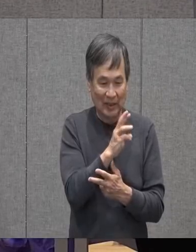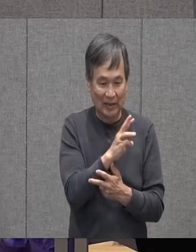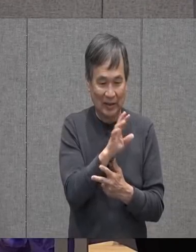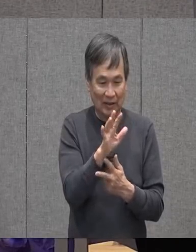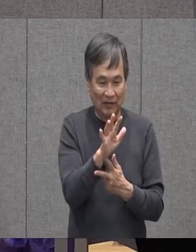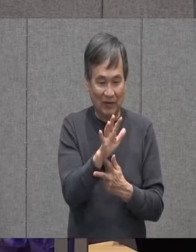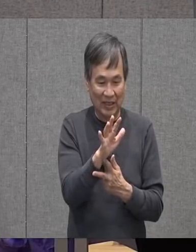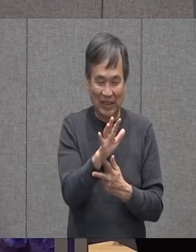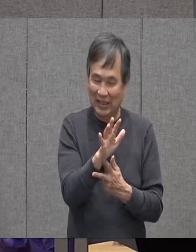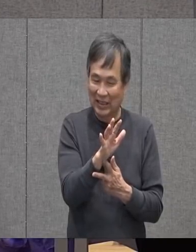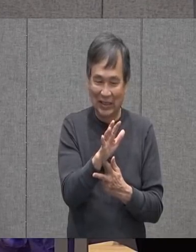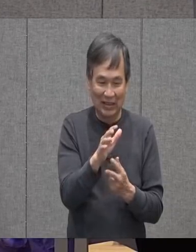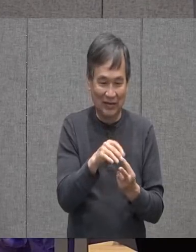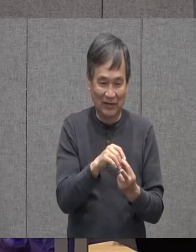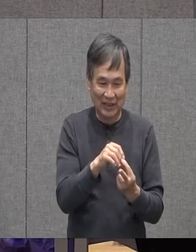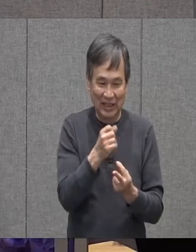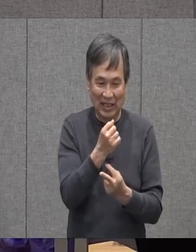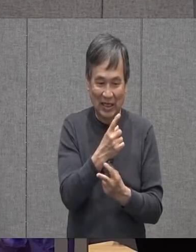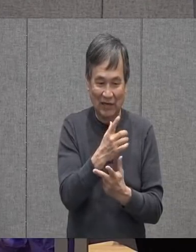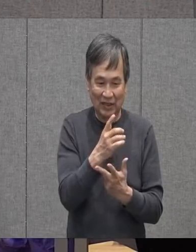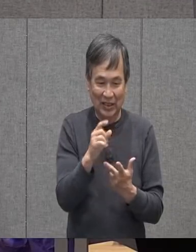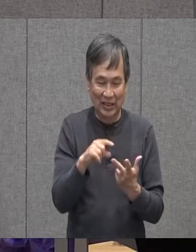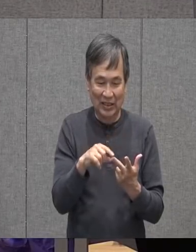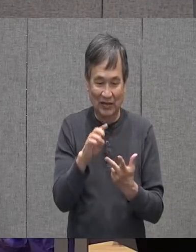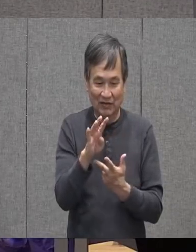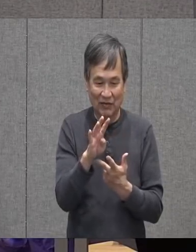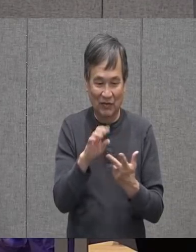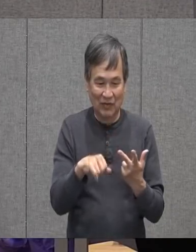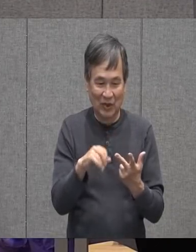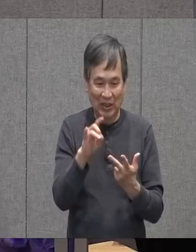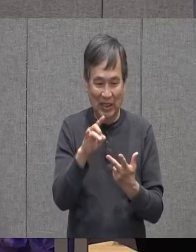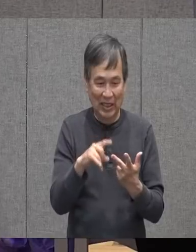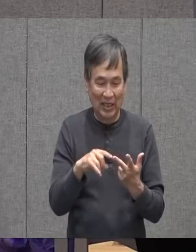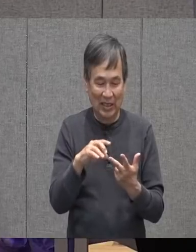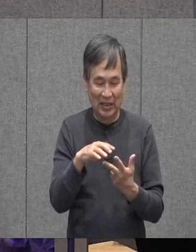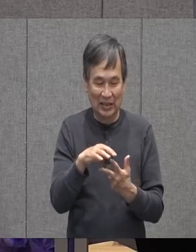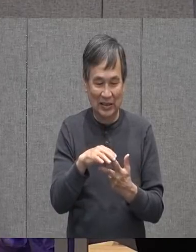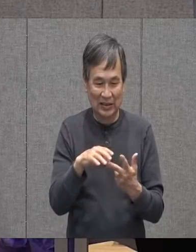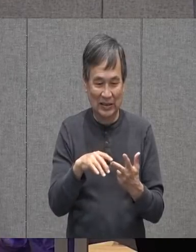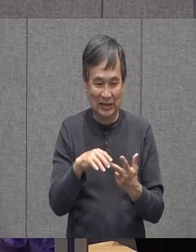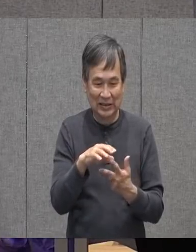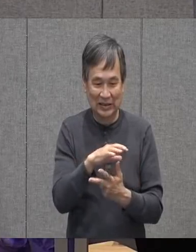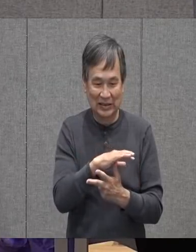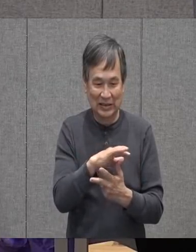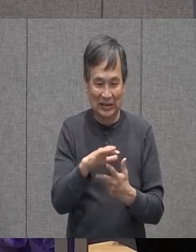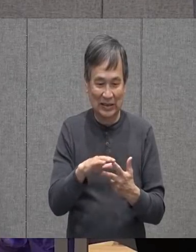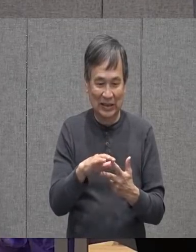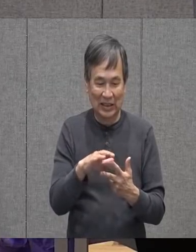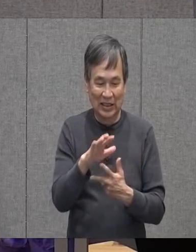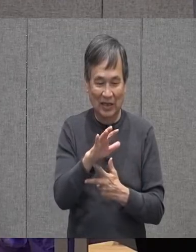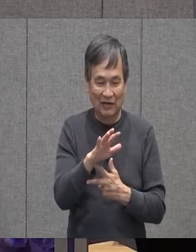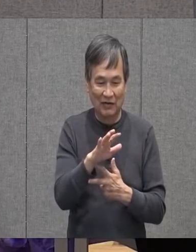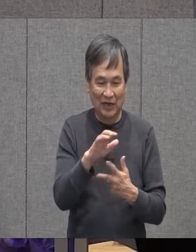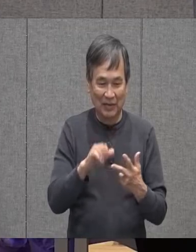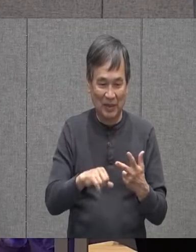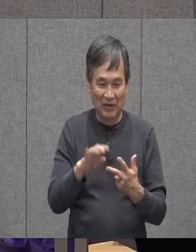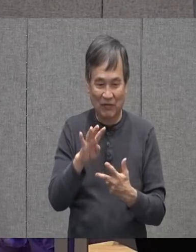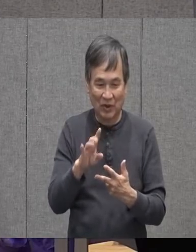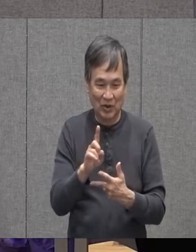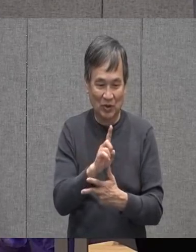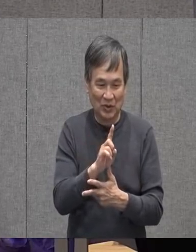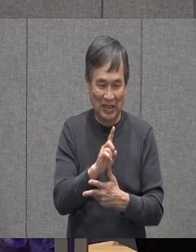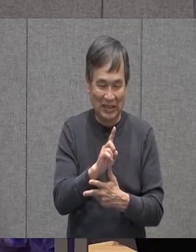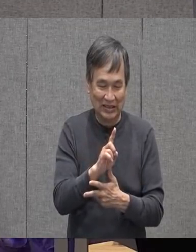6 and 5 is 11, minus 4 is 8, nope, so 5 minus 4 would be